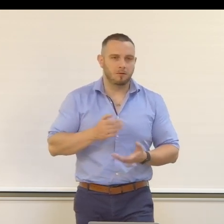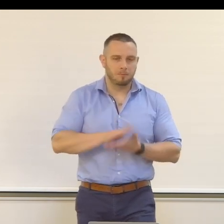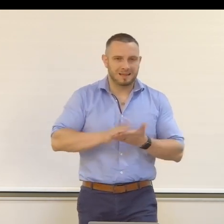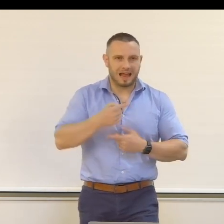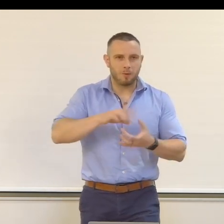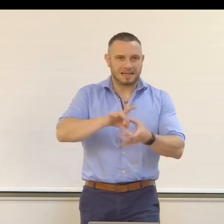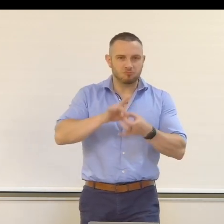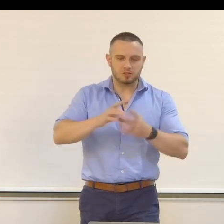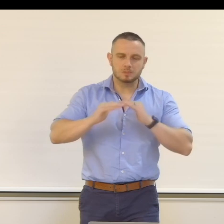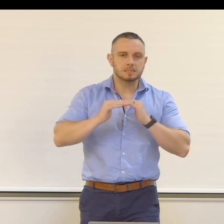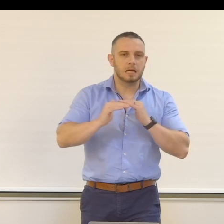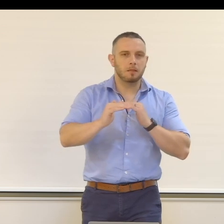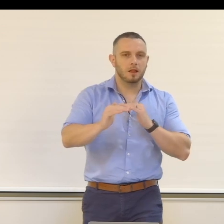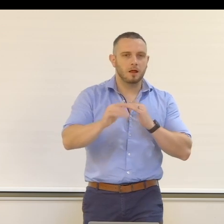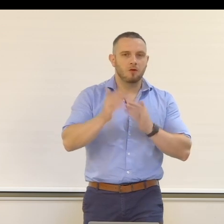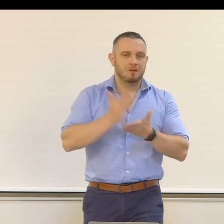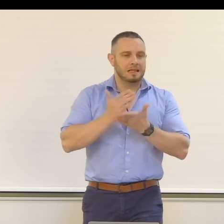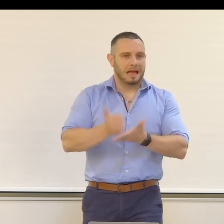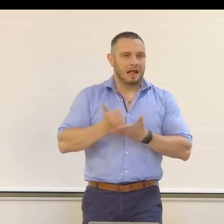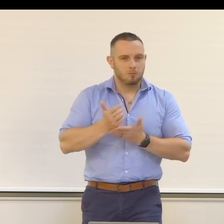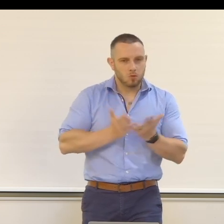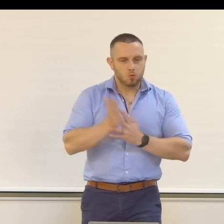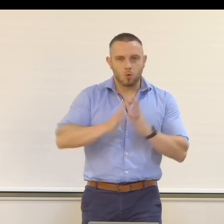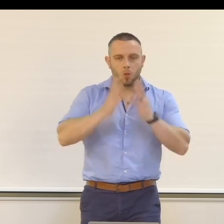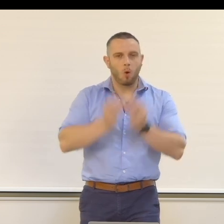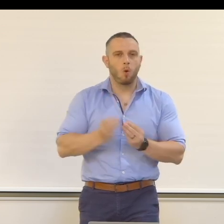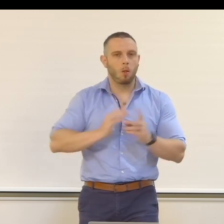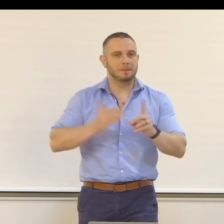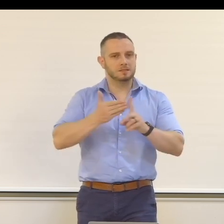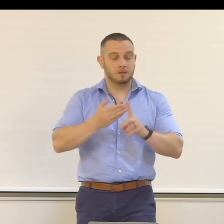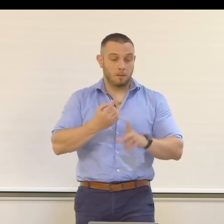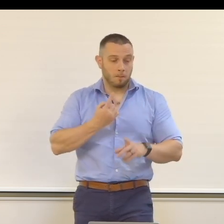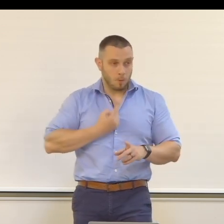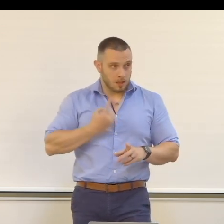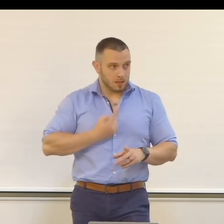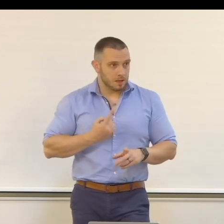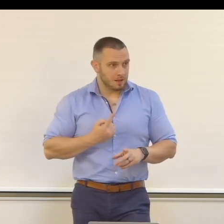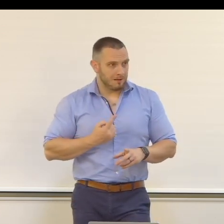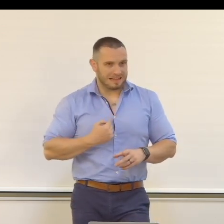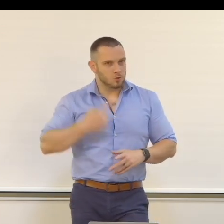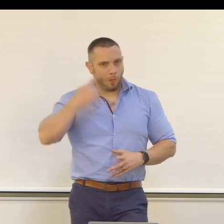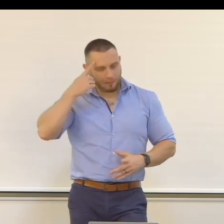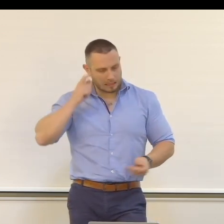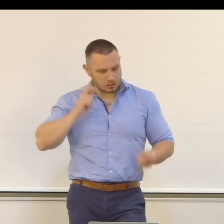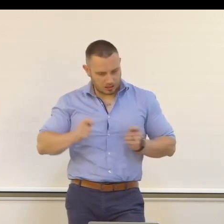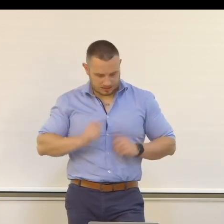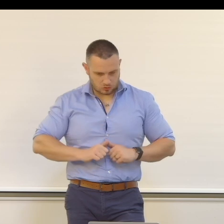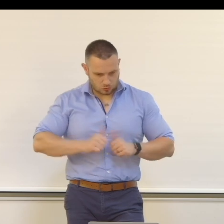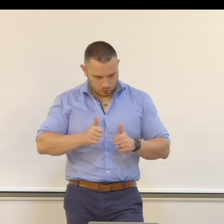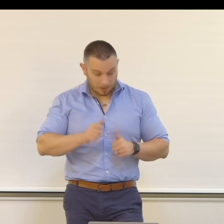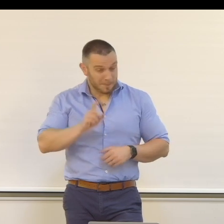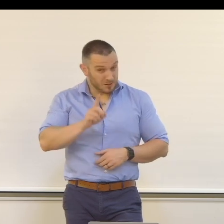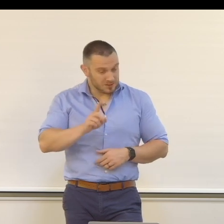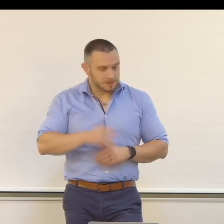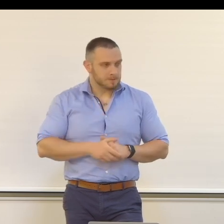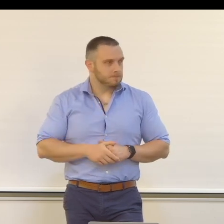stayed quite stable, and that helped us to go through the whole mission. So as a person, I don't think I changed, and that was good,